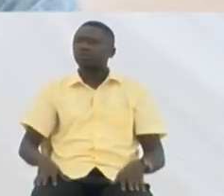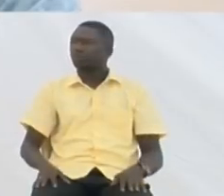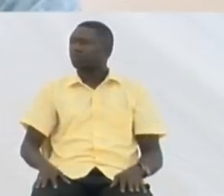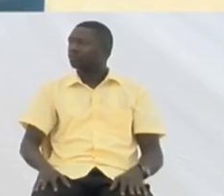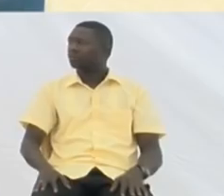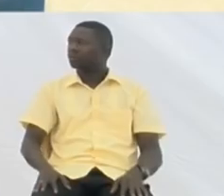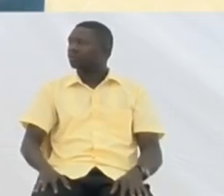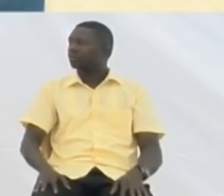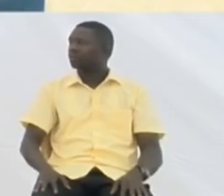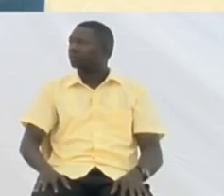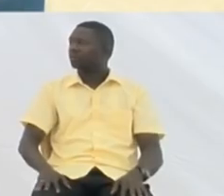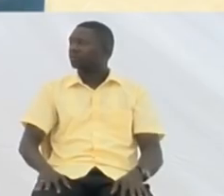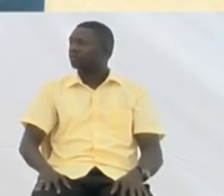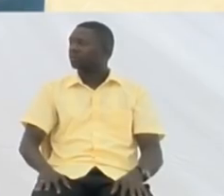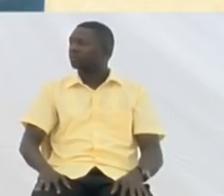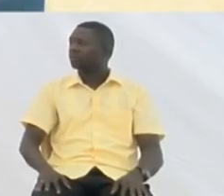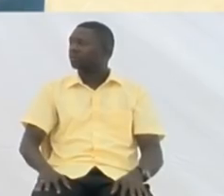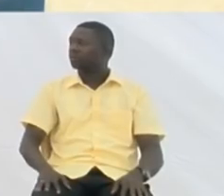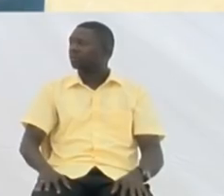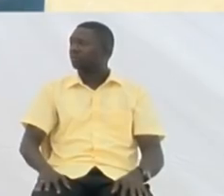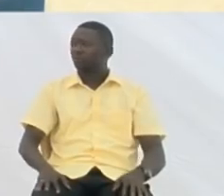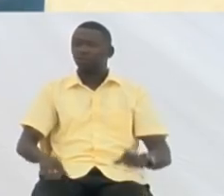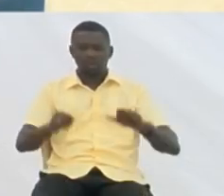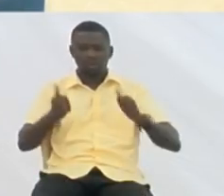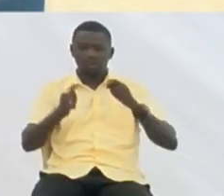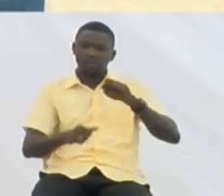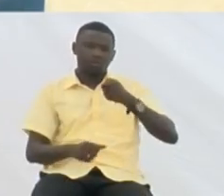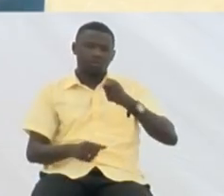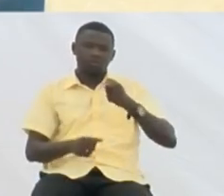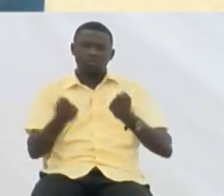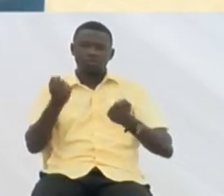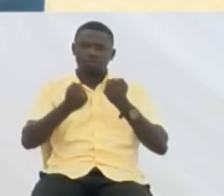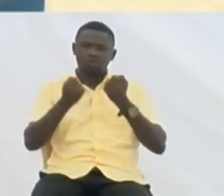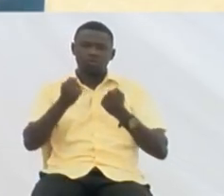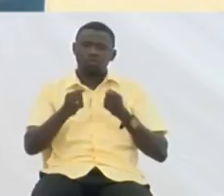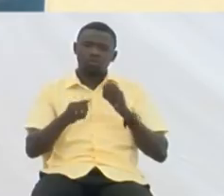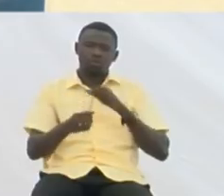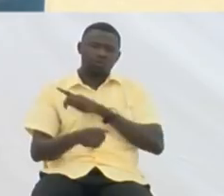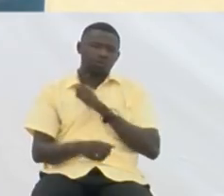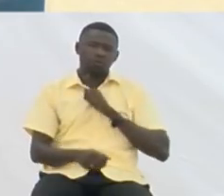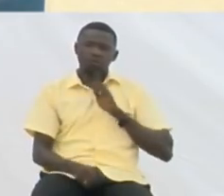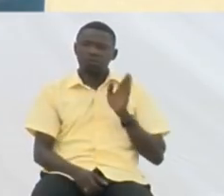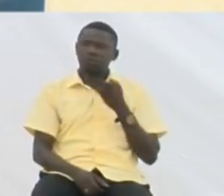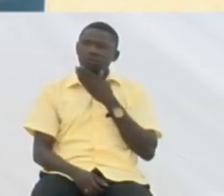vehicle. They started the engine. We went.